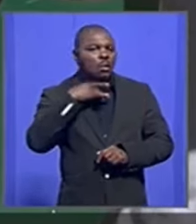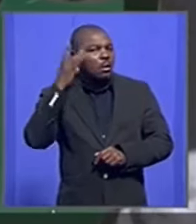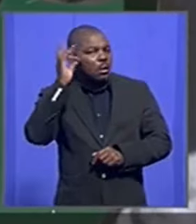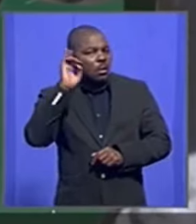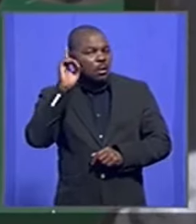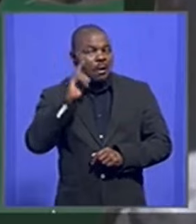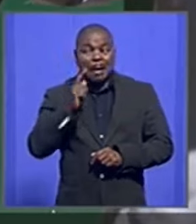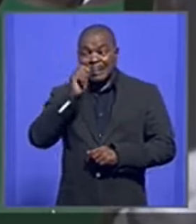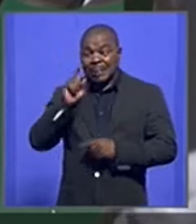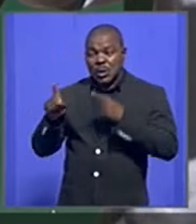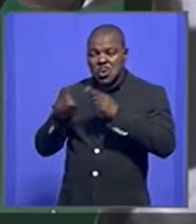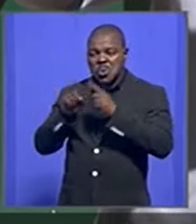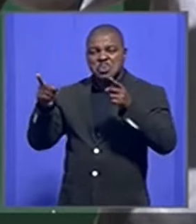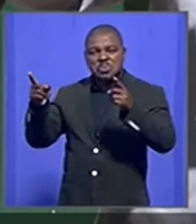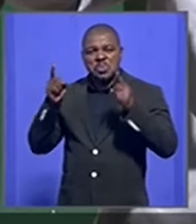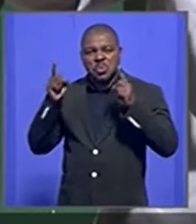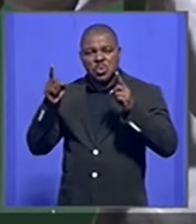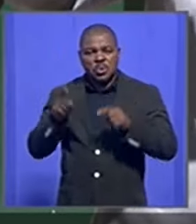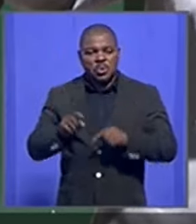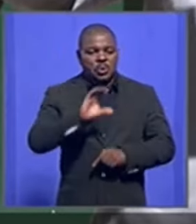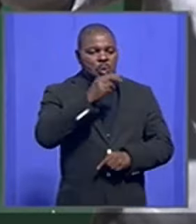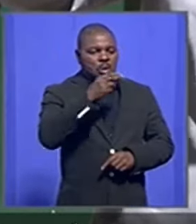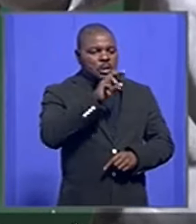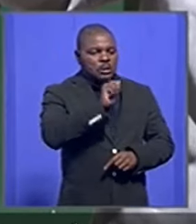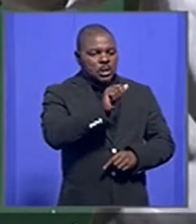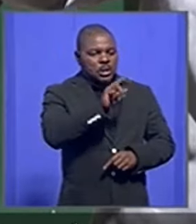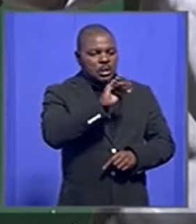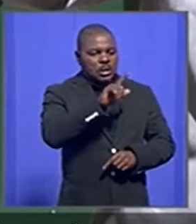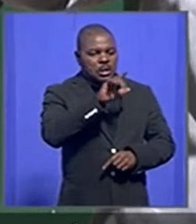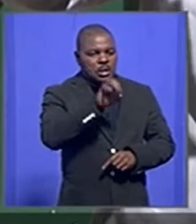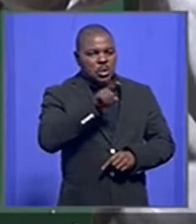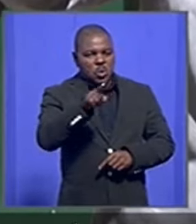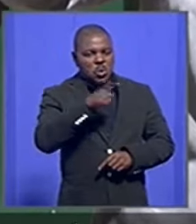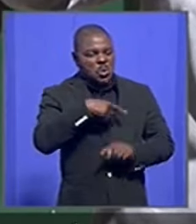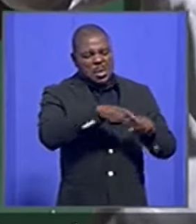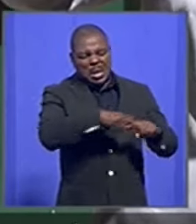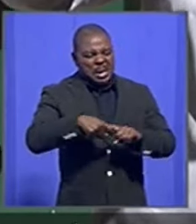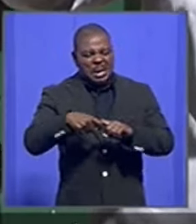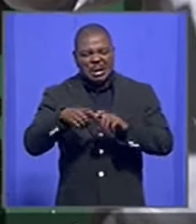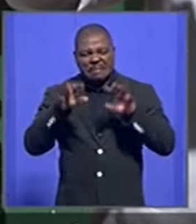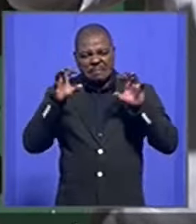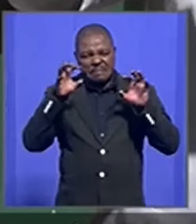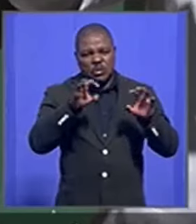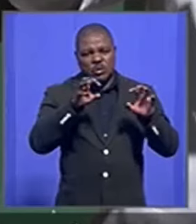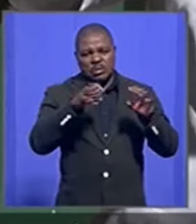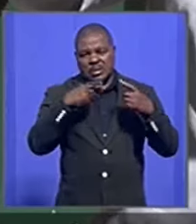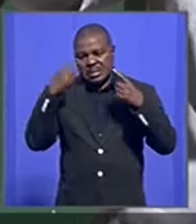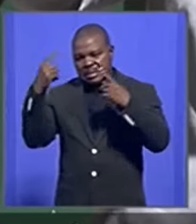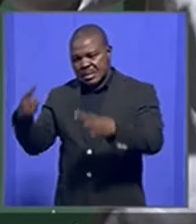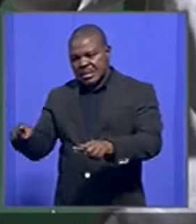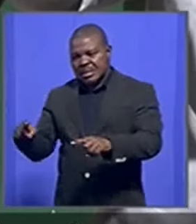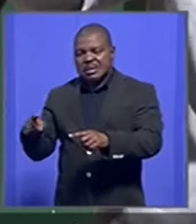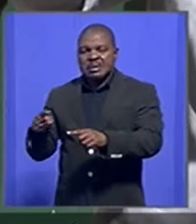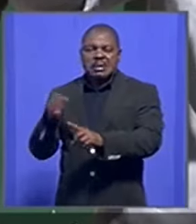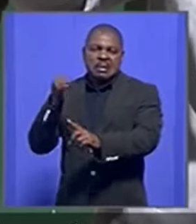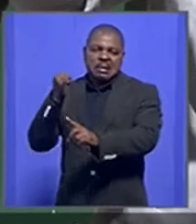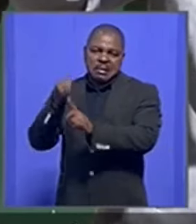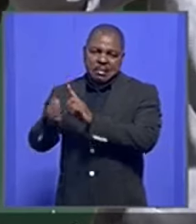ntate o setlhogo o tseile tshailo tsa mile ka ene o mogogile ka kobo a moisa ko nageng a go moira dilo tse a moirang